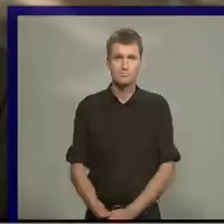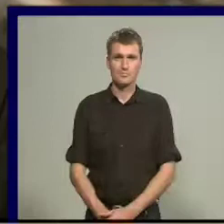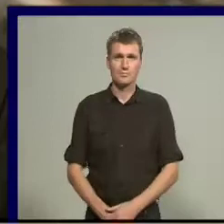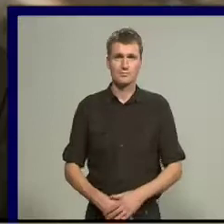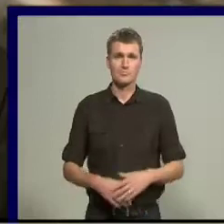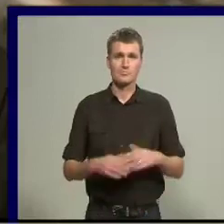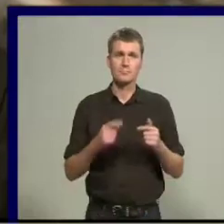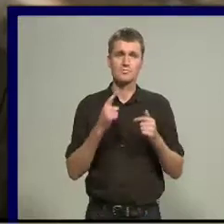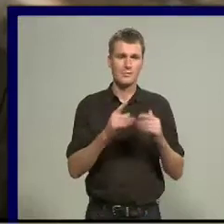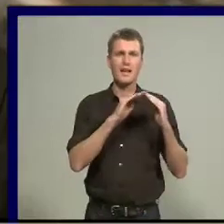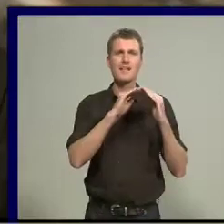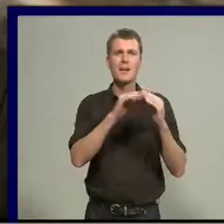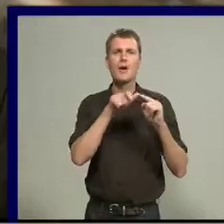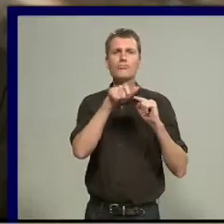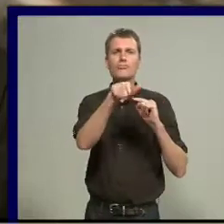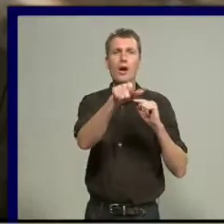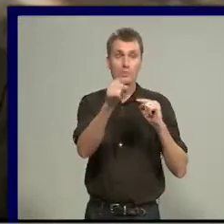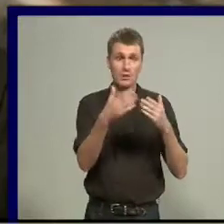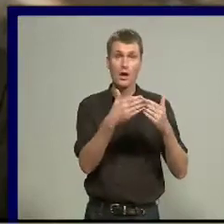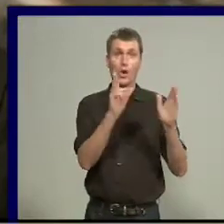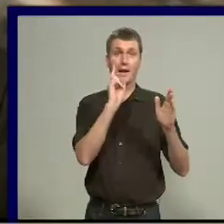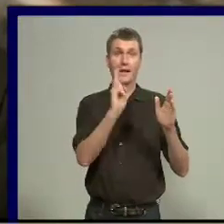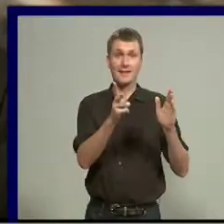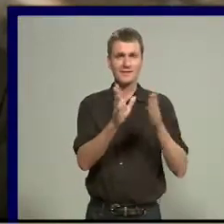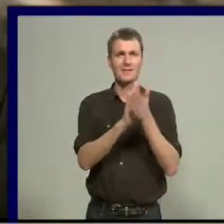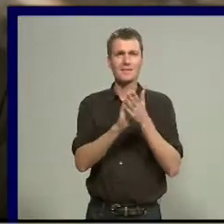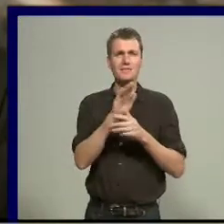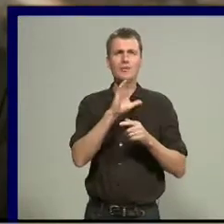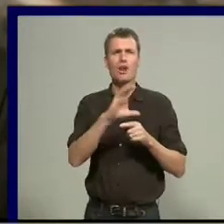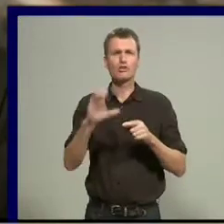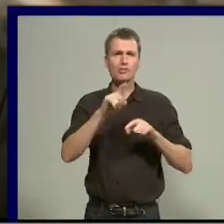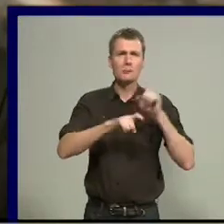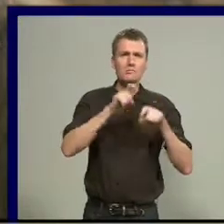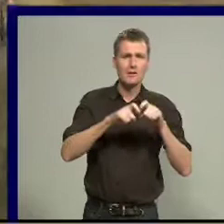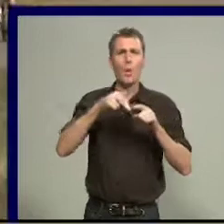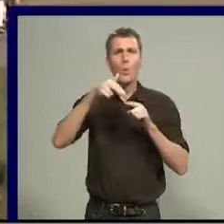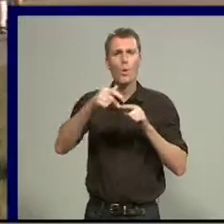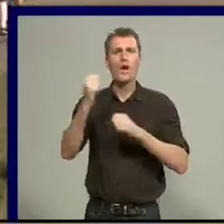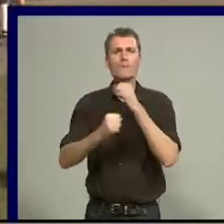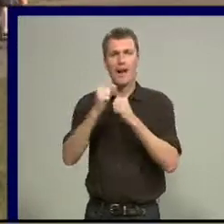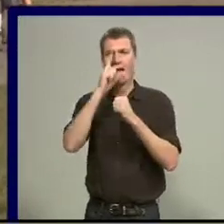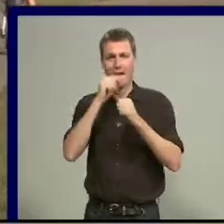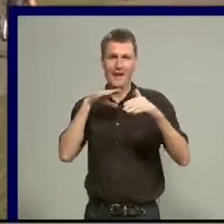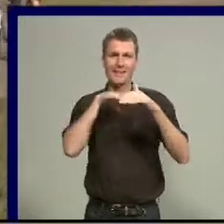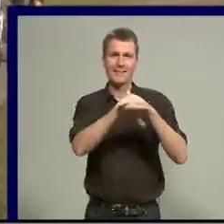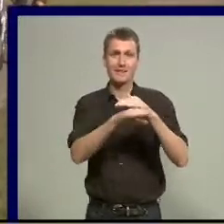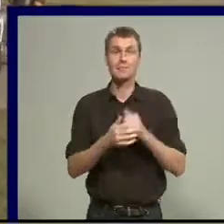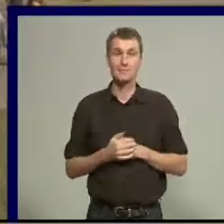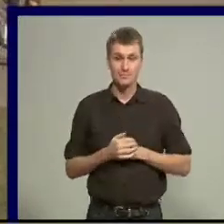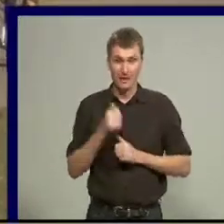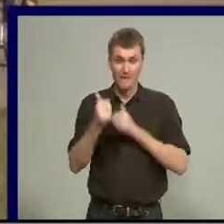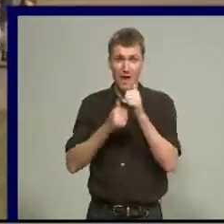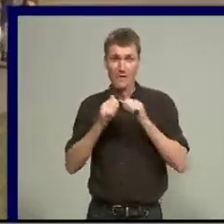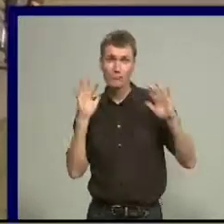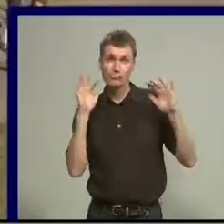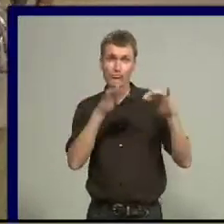A section of the Summit Road reopened this week to Christchurch cyclists, walkers and runners. A favourite place for